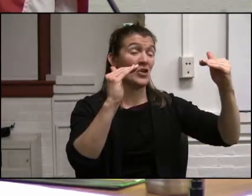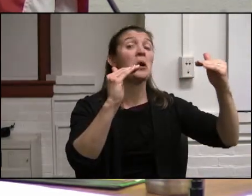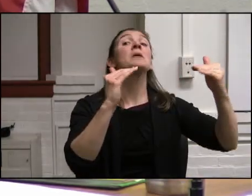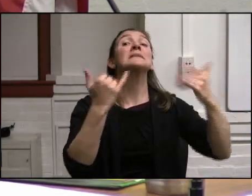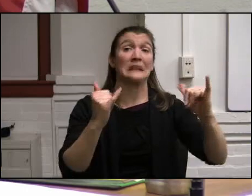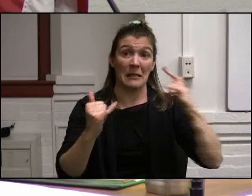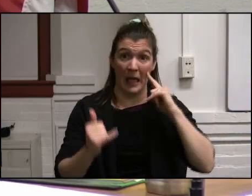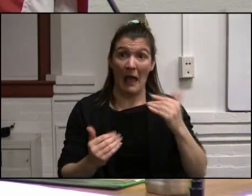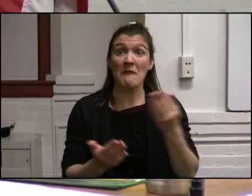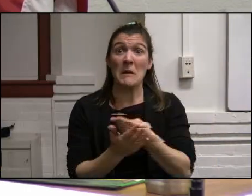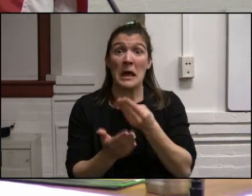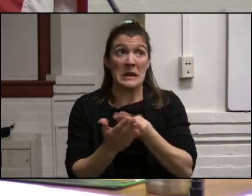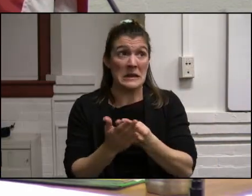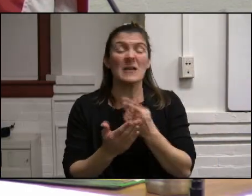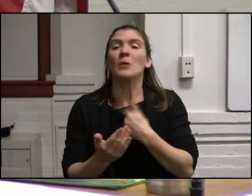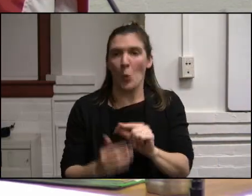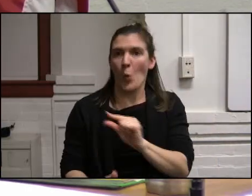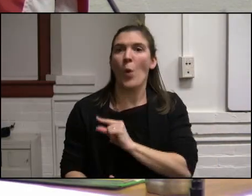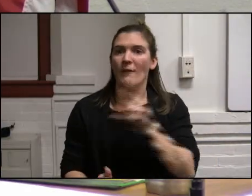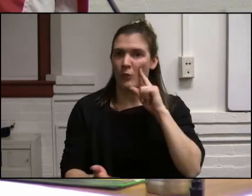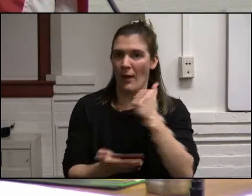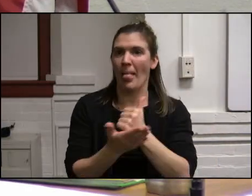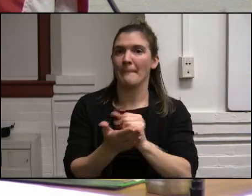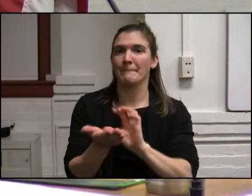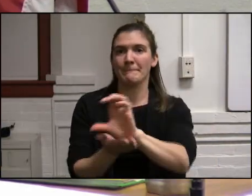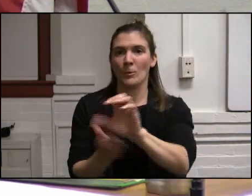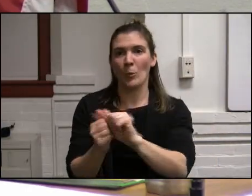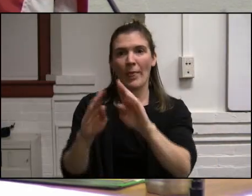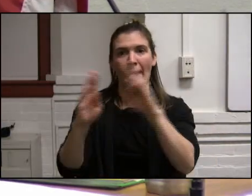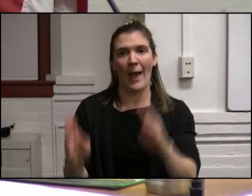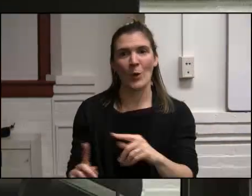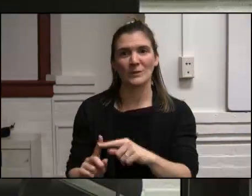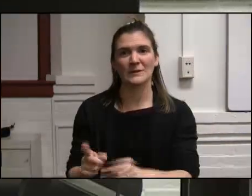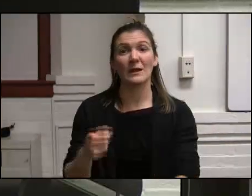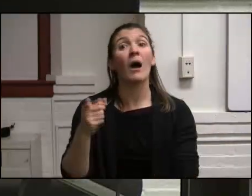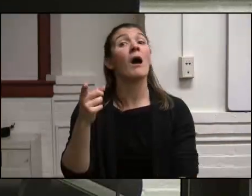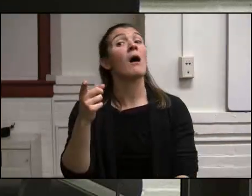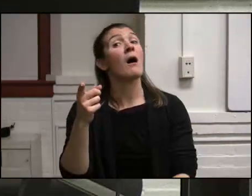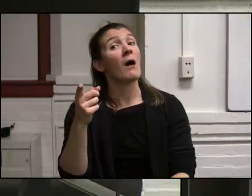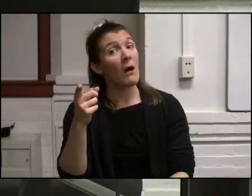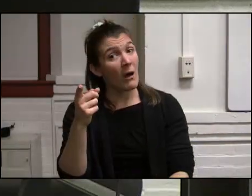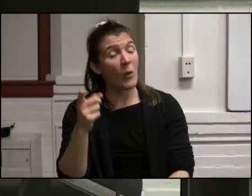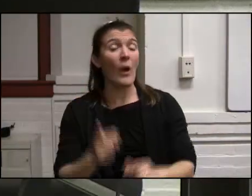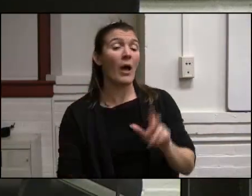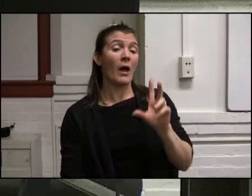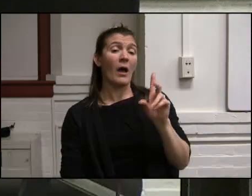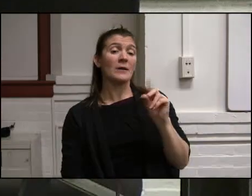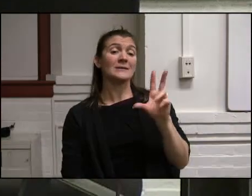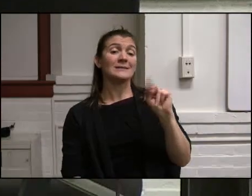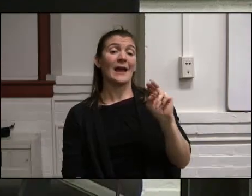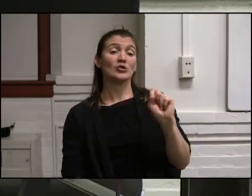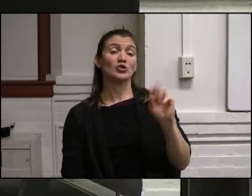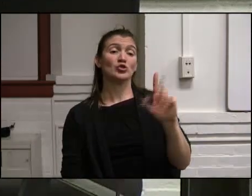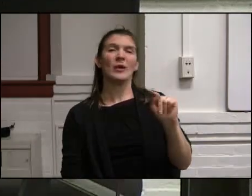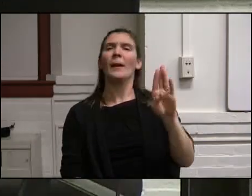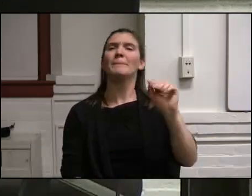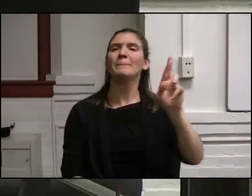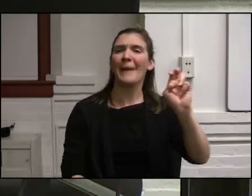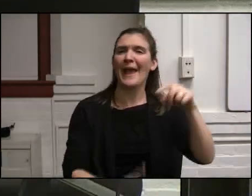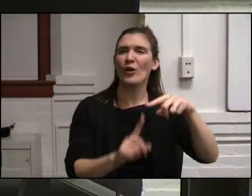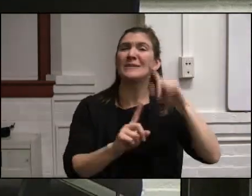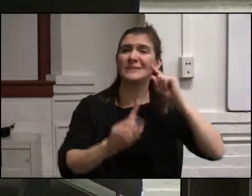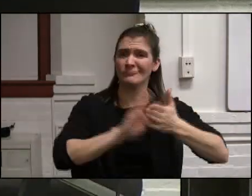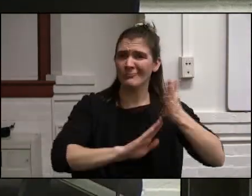still qualify for the housing assistance. Well, in Downstreet is still running their own